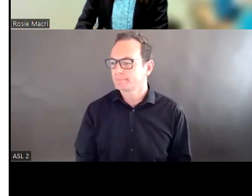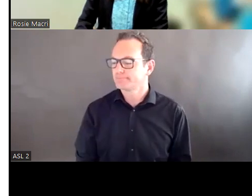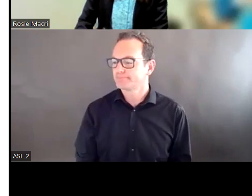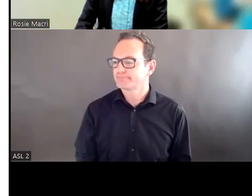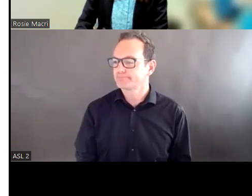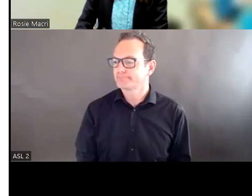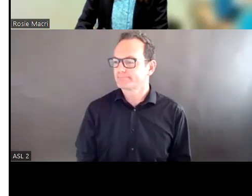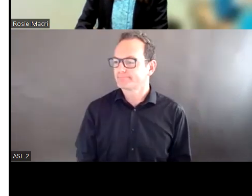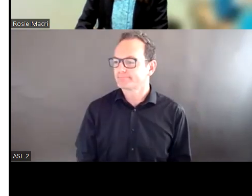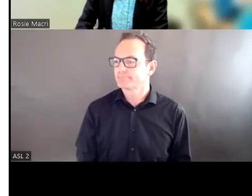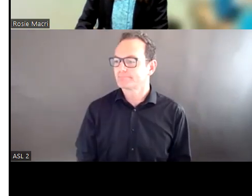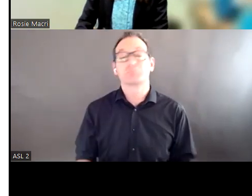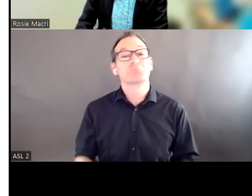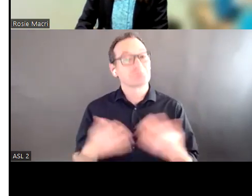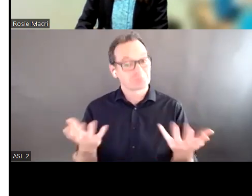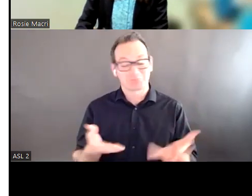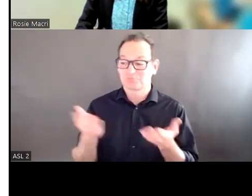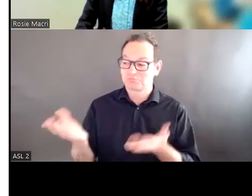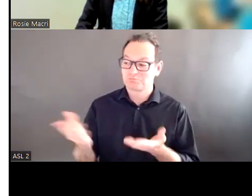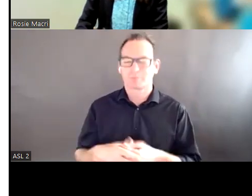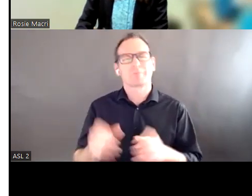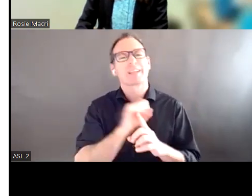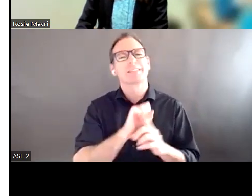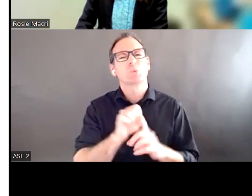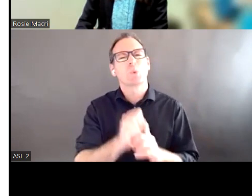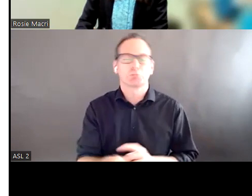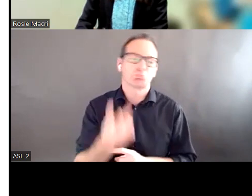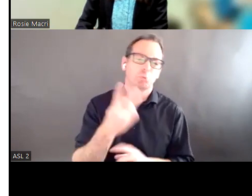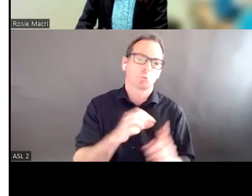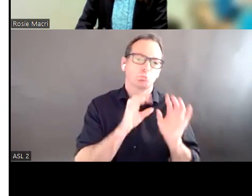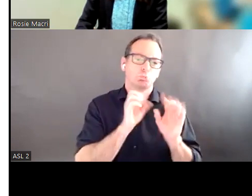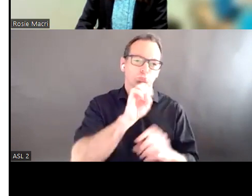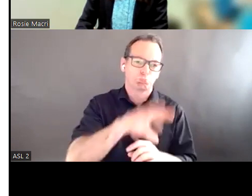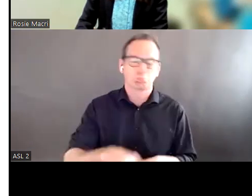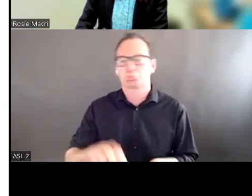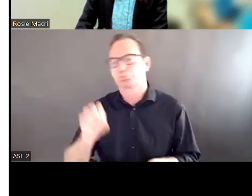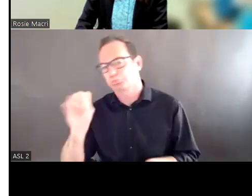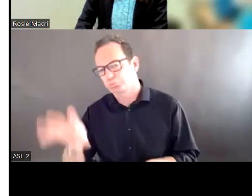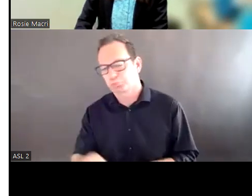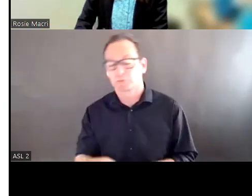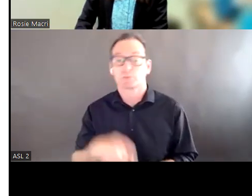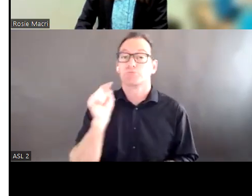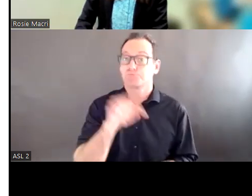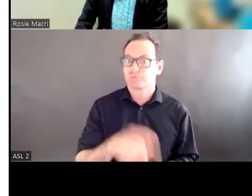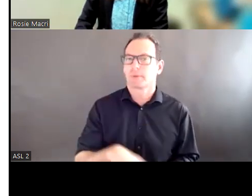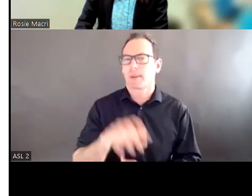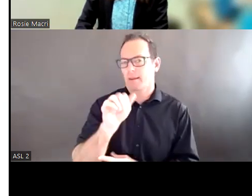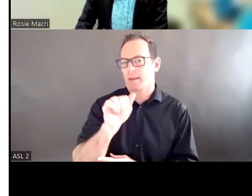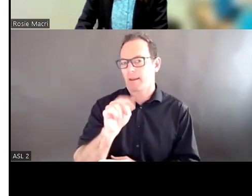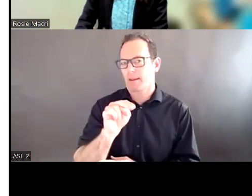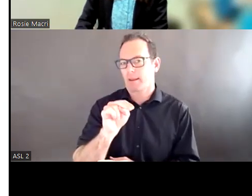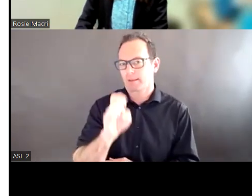I thought we'd start with a couple of cases, and this is the case of Anne. And Anne is